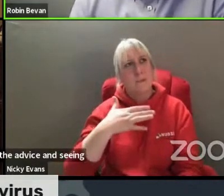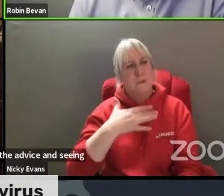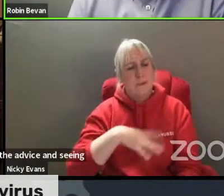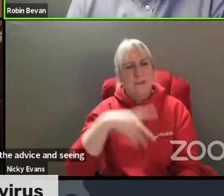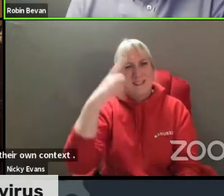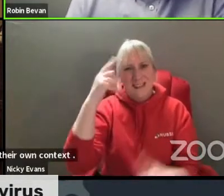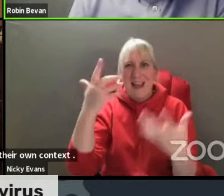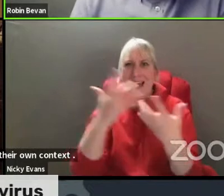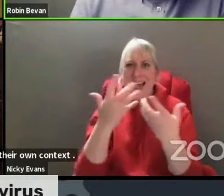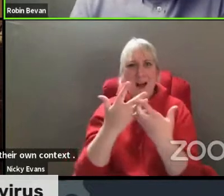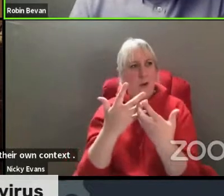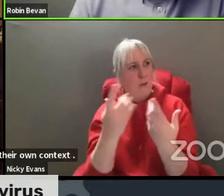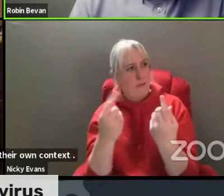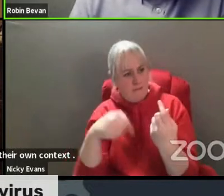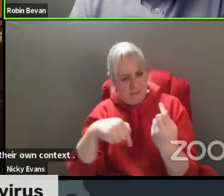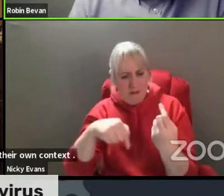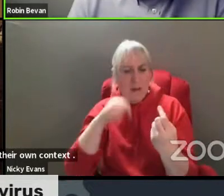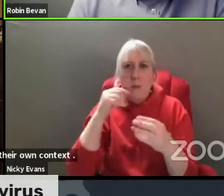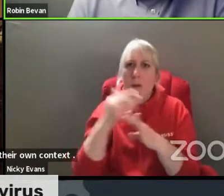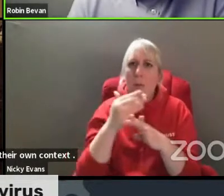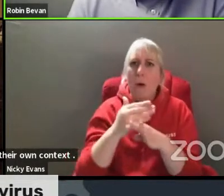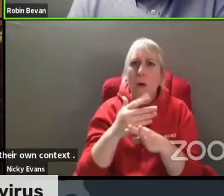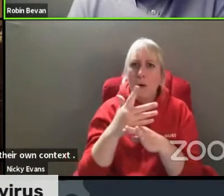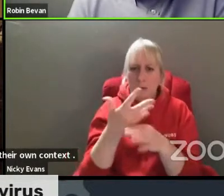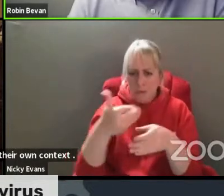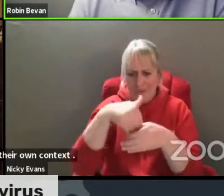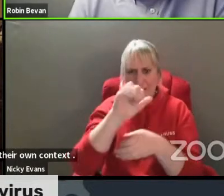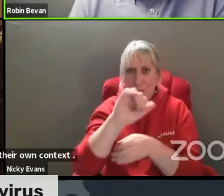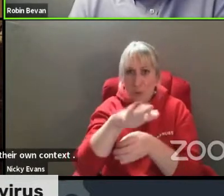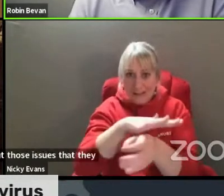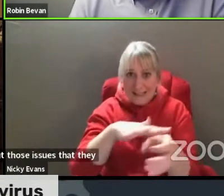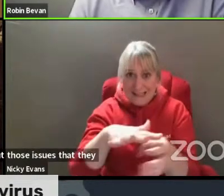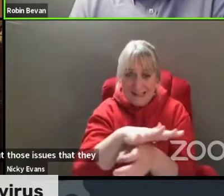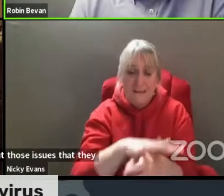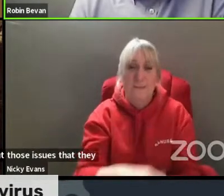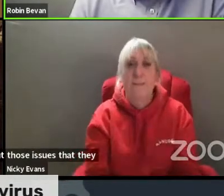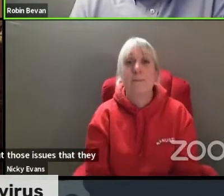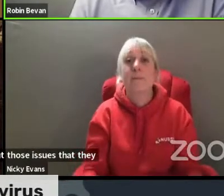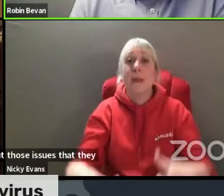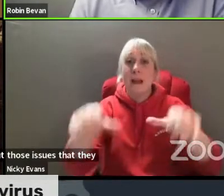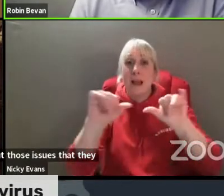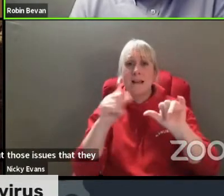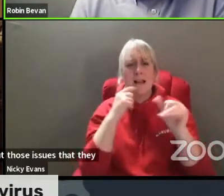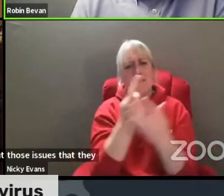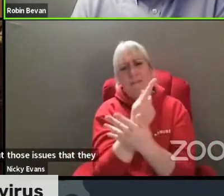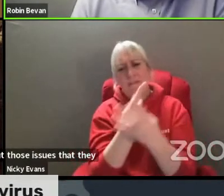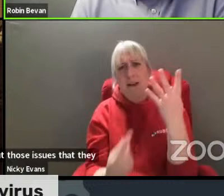got, and perhaps not surprisingly, we've got a set of questions that are around